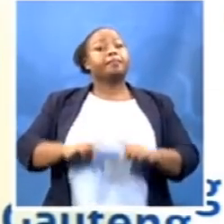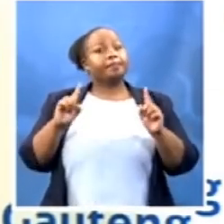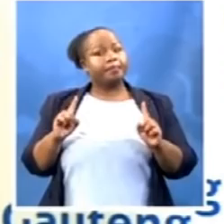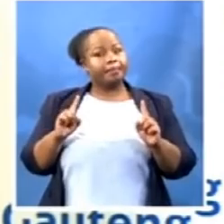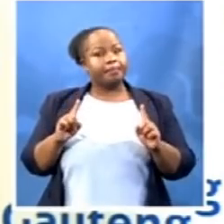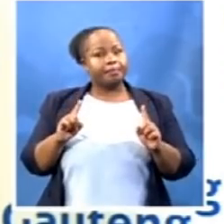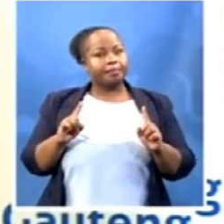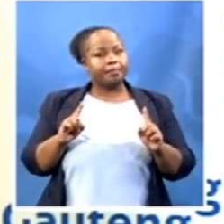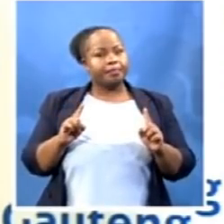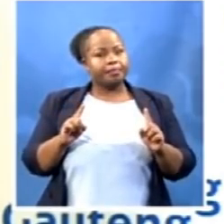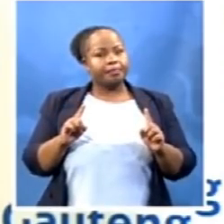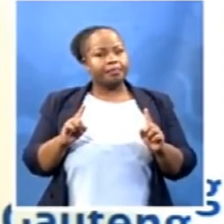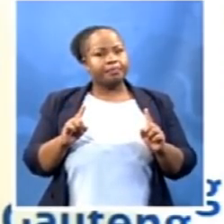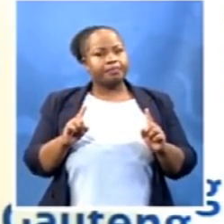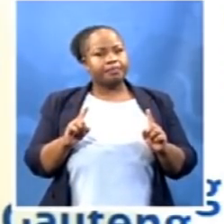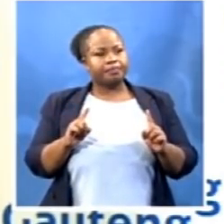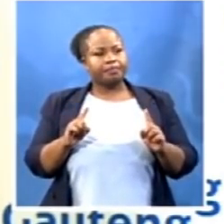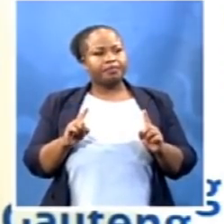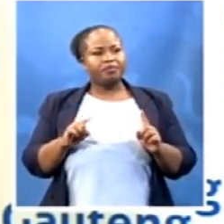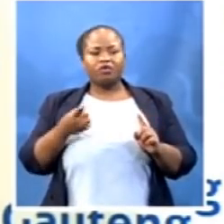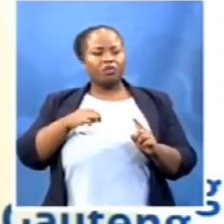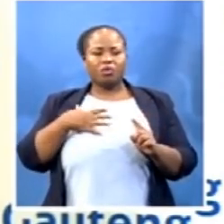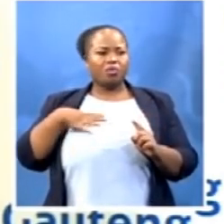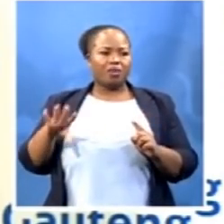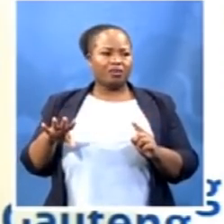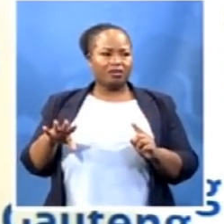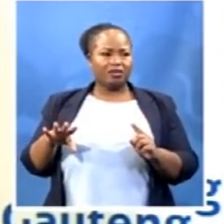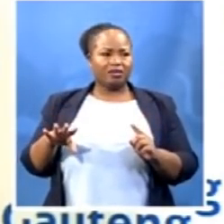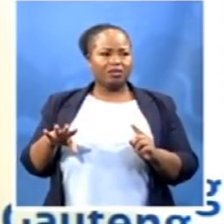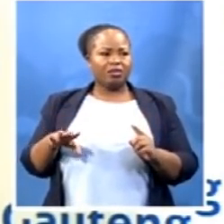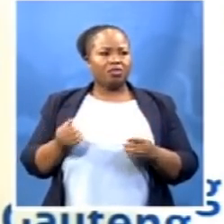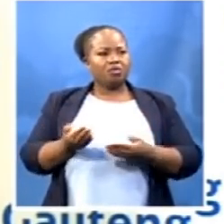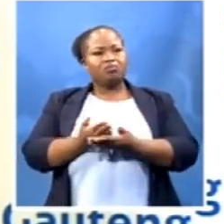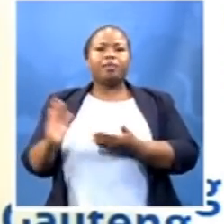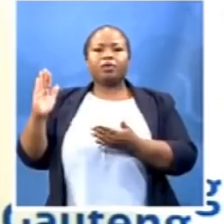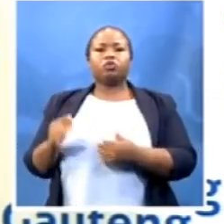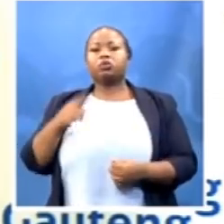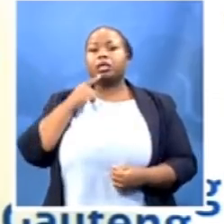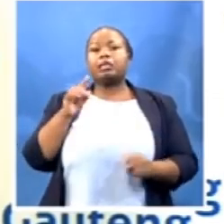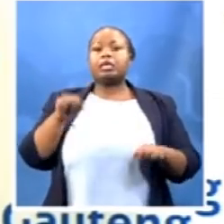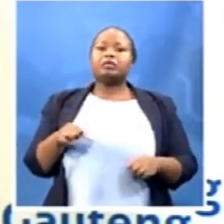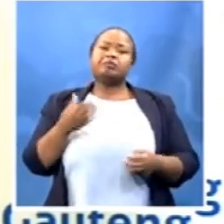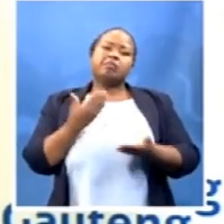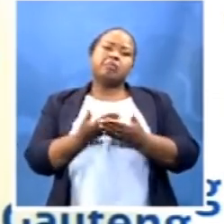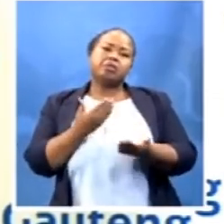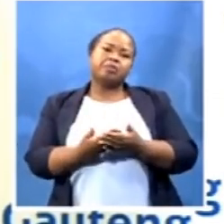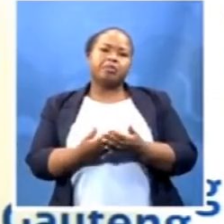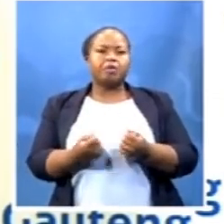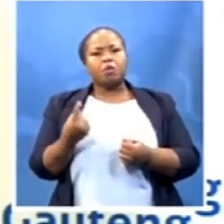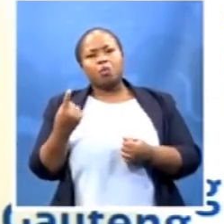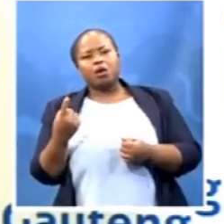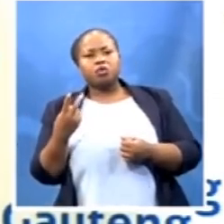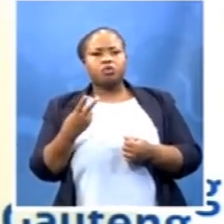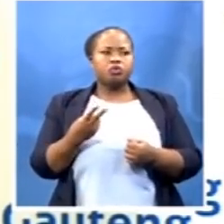we don't want to rule out the possibility that there might be 1 or 2 or 3 or 10 people who might have